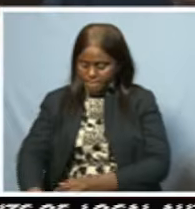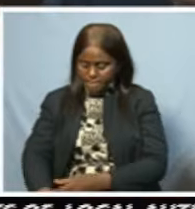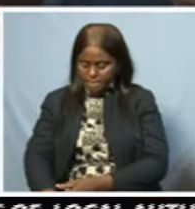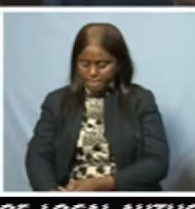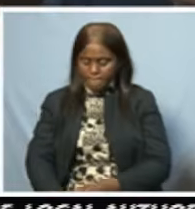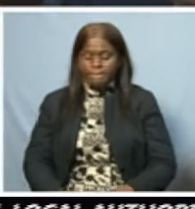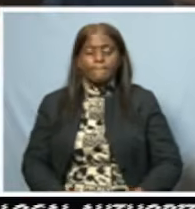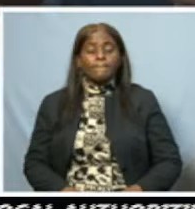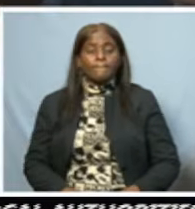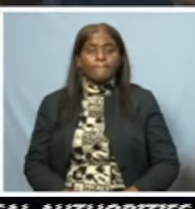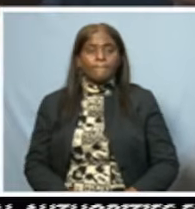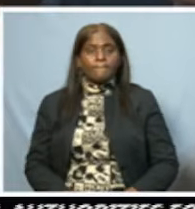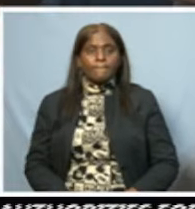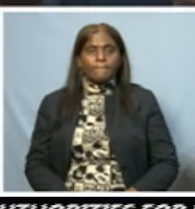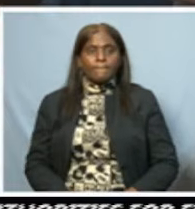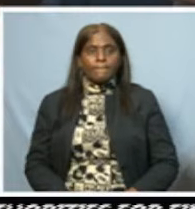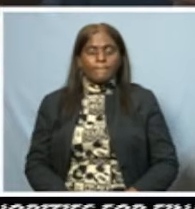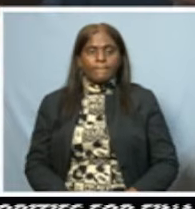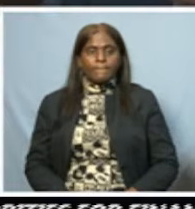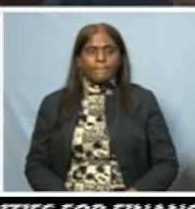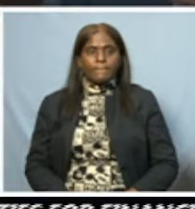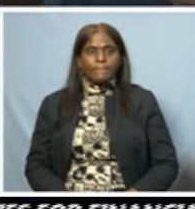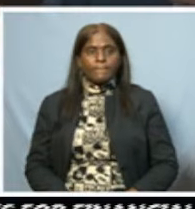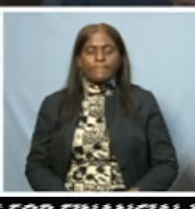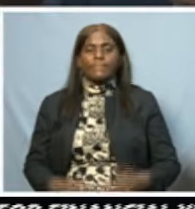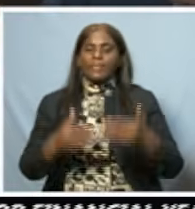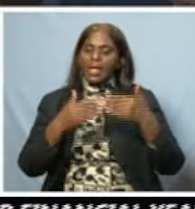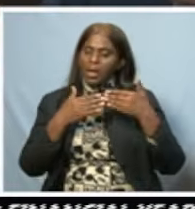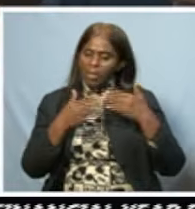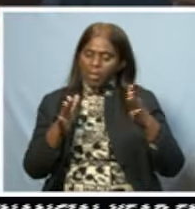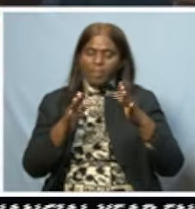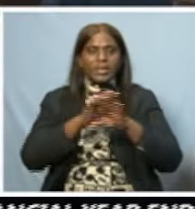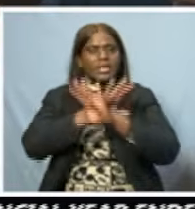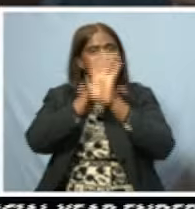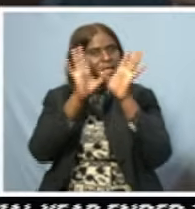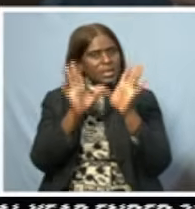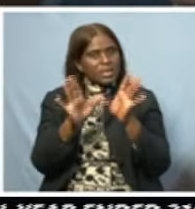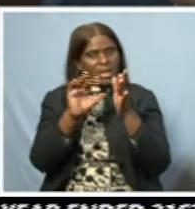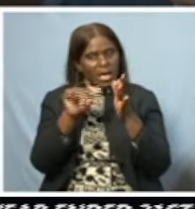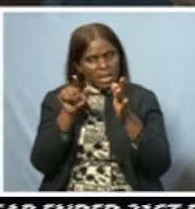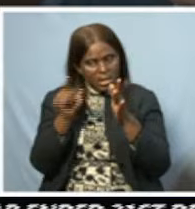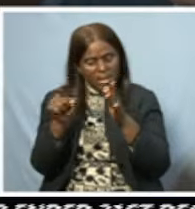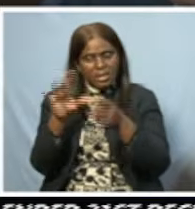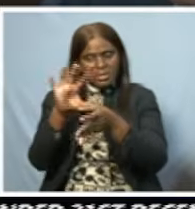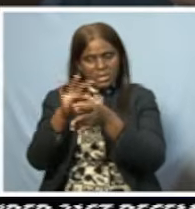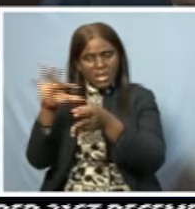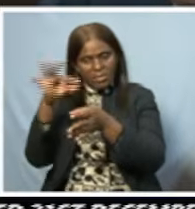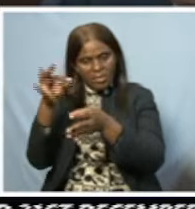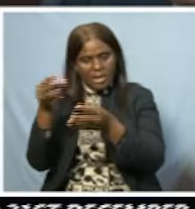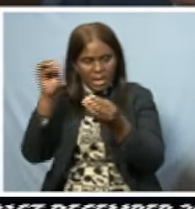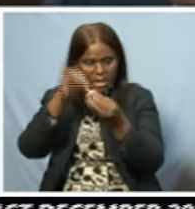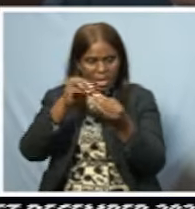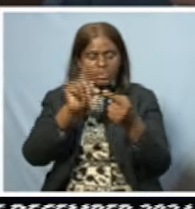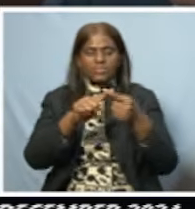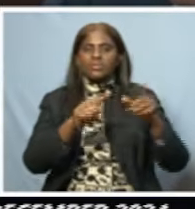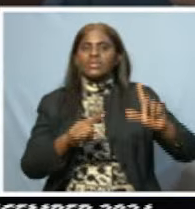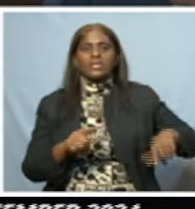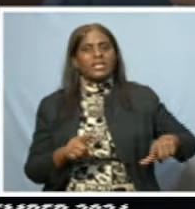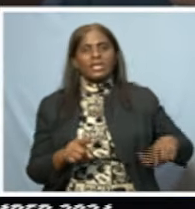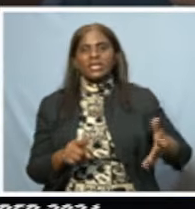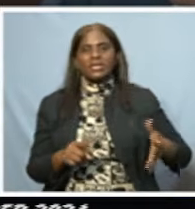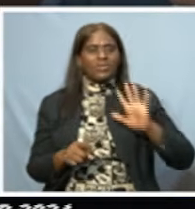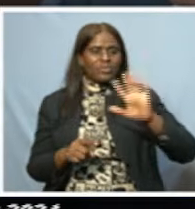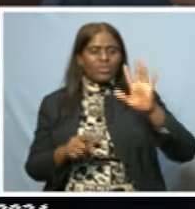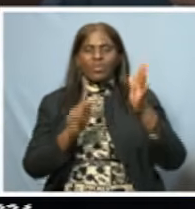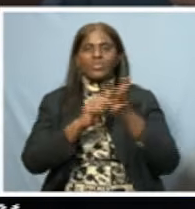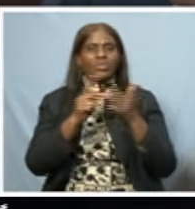which surrounding procurement. The dumping site, all the is not needed, and that saving our as